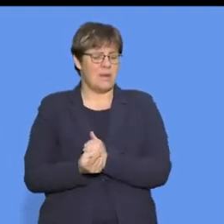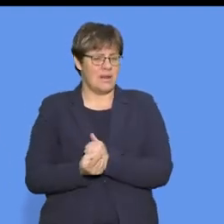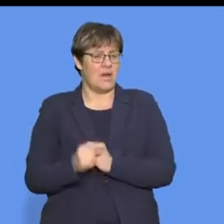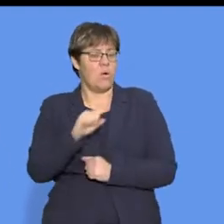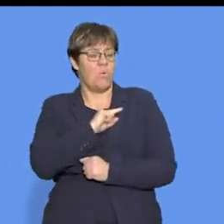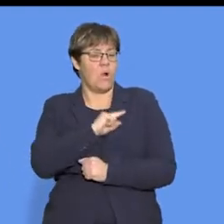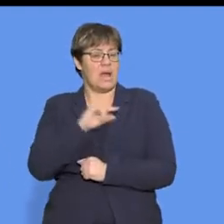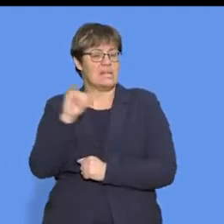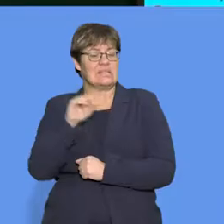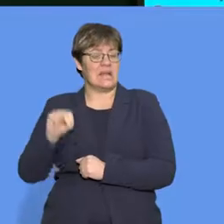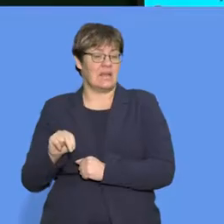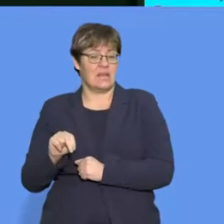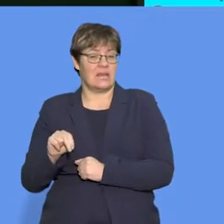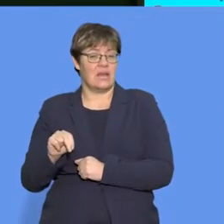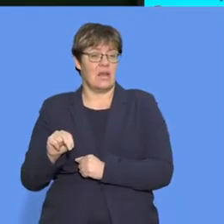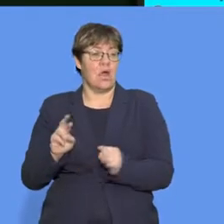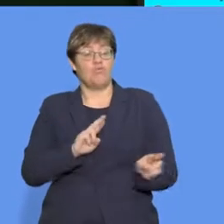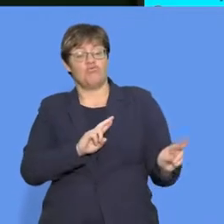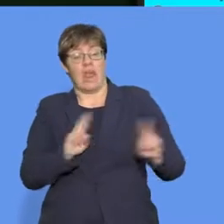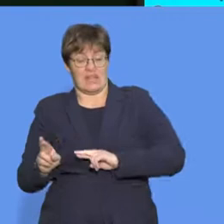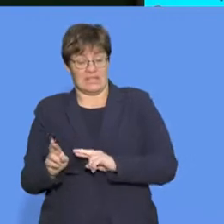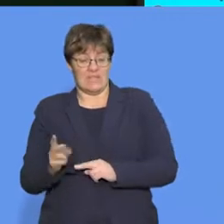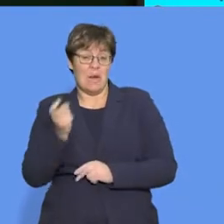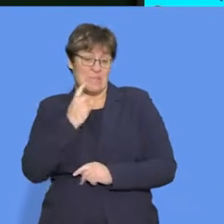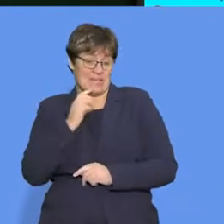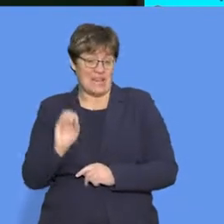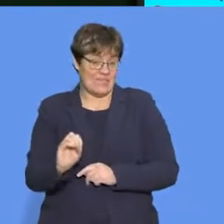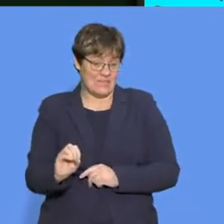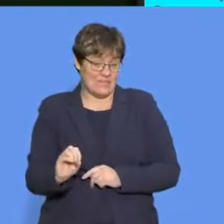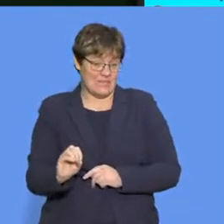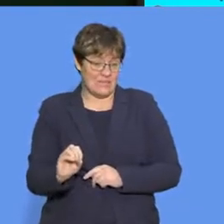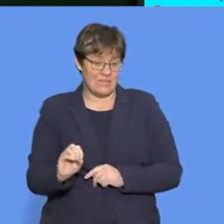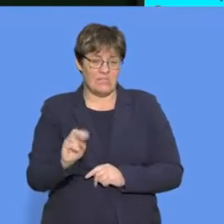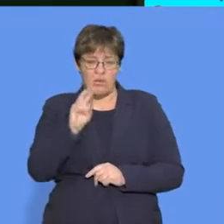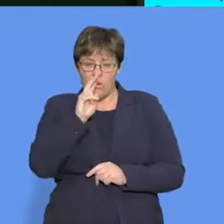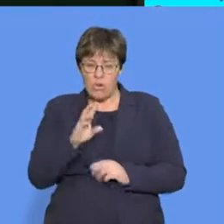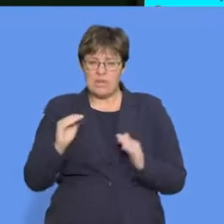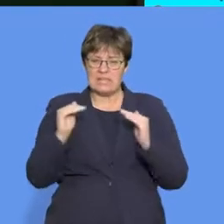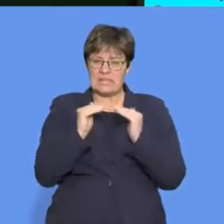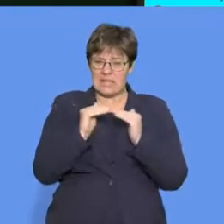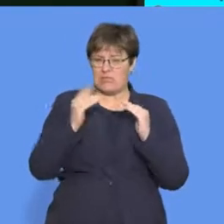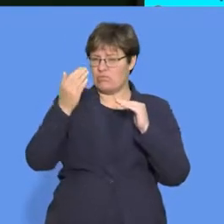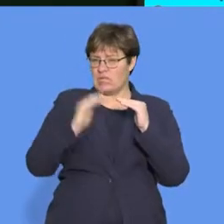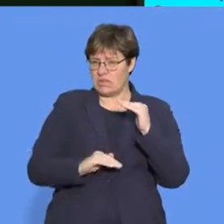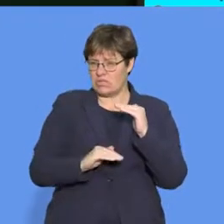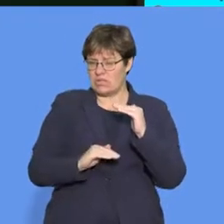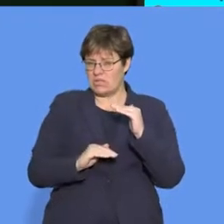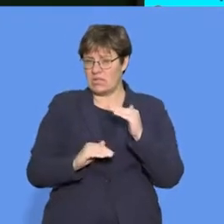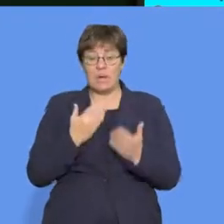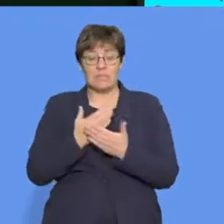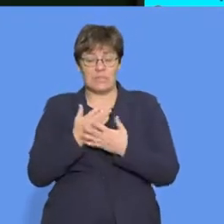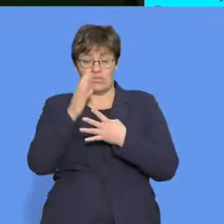is just because zinc is a very reactive metal. If we look at the standard